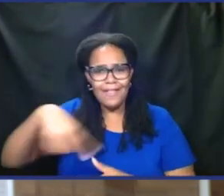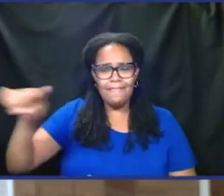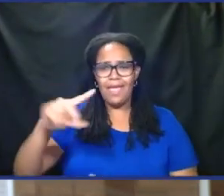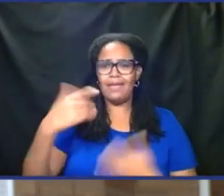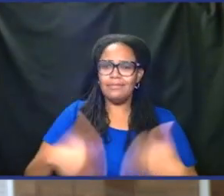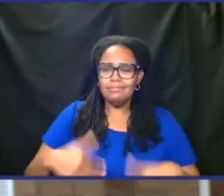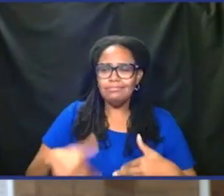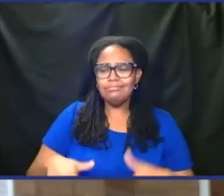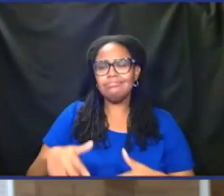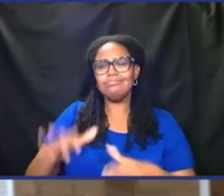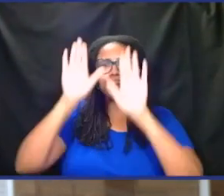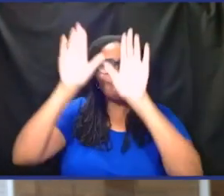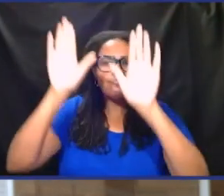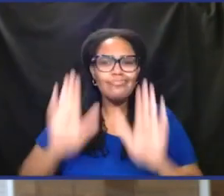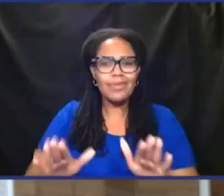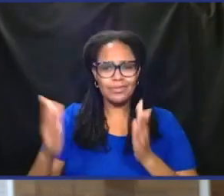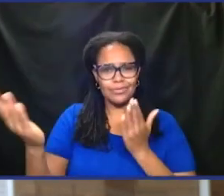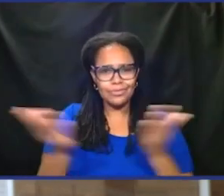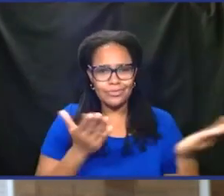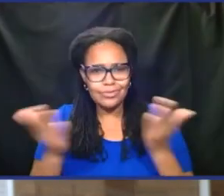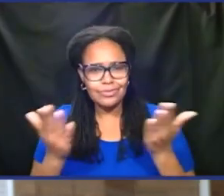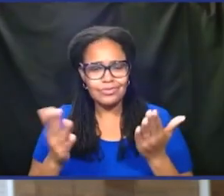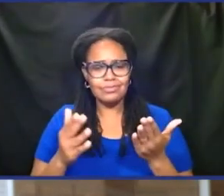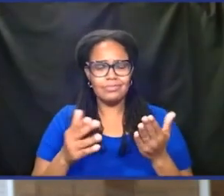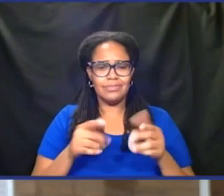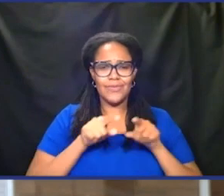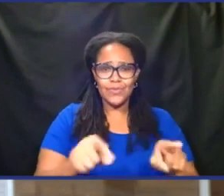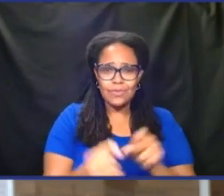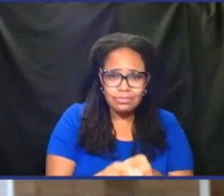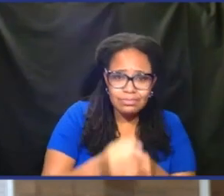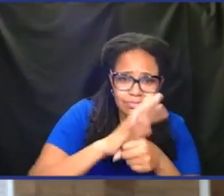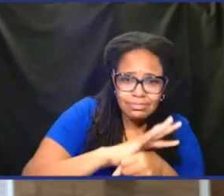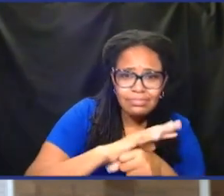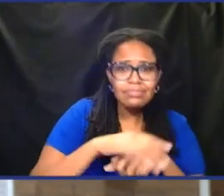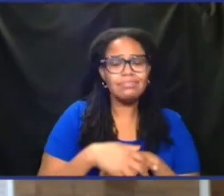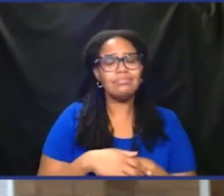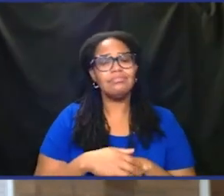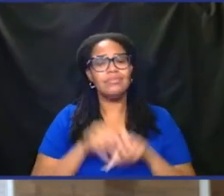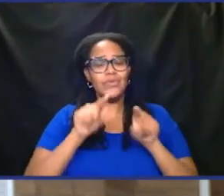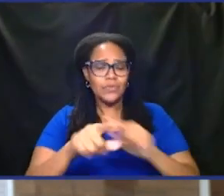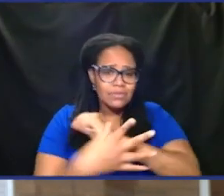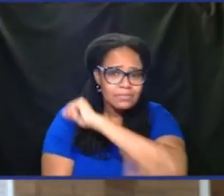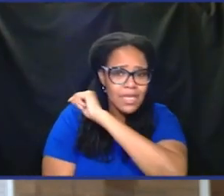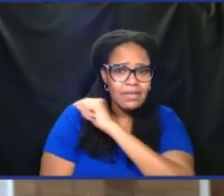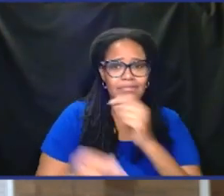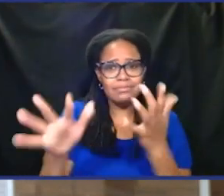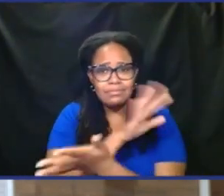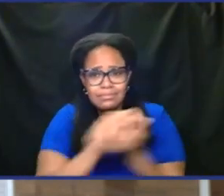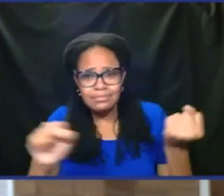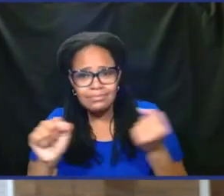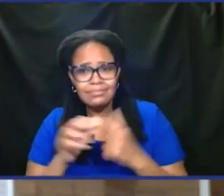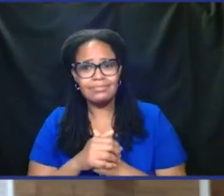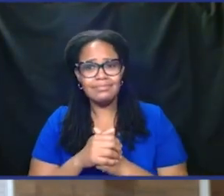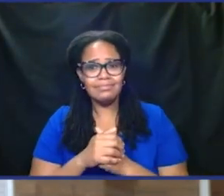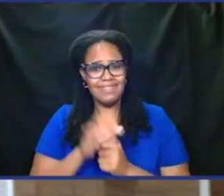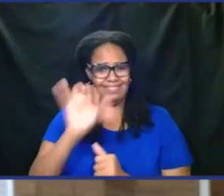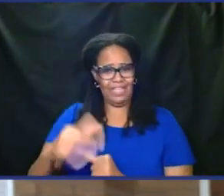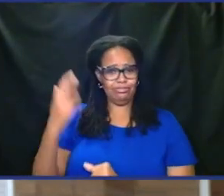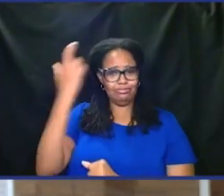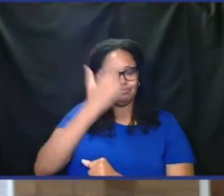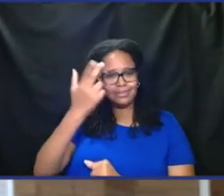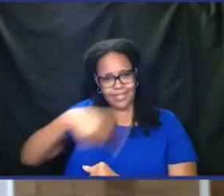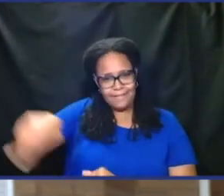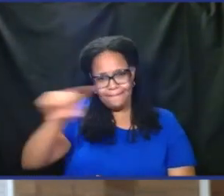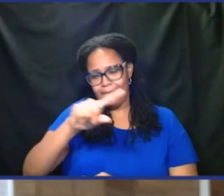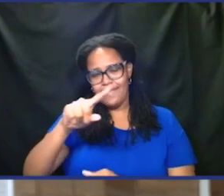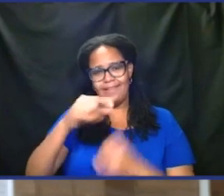of poverty and other disasters. And for that reason, they are the recipients of this year's Bob and Lila McCauley Humanitarian Spirit